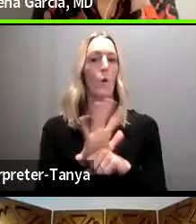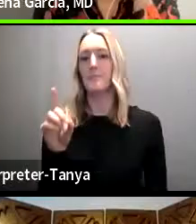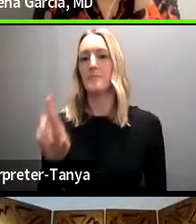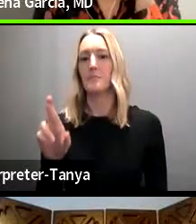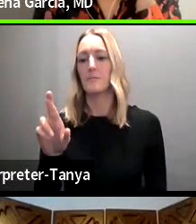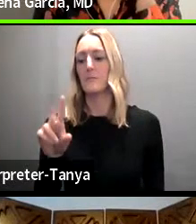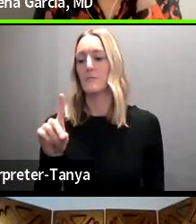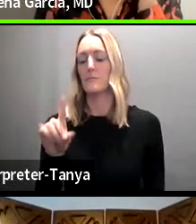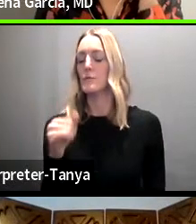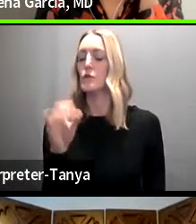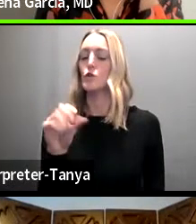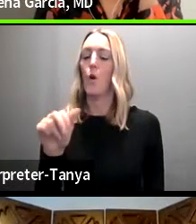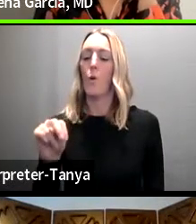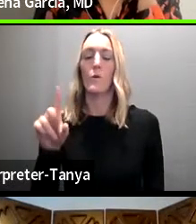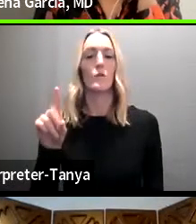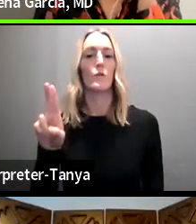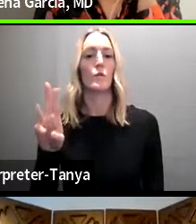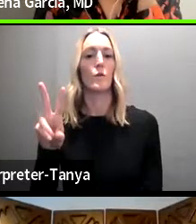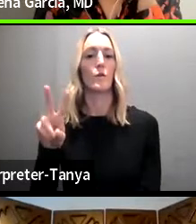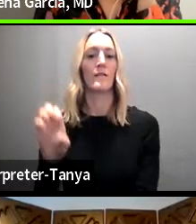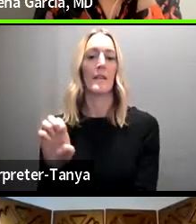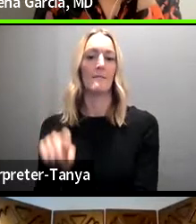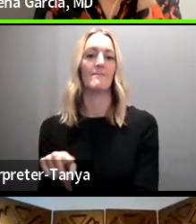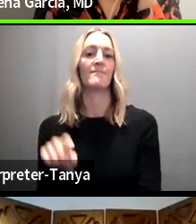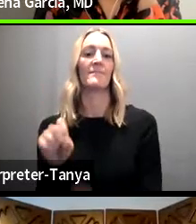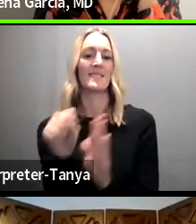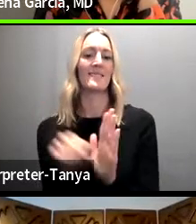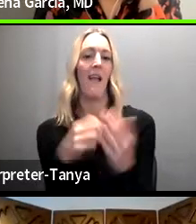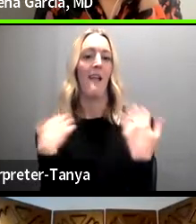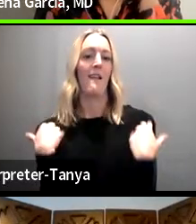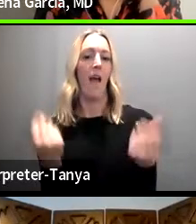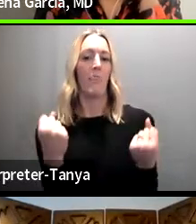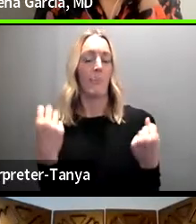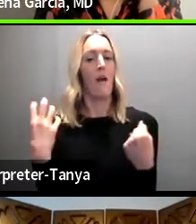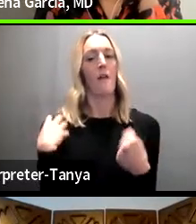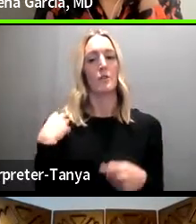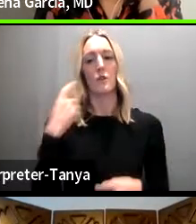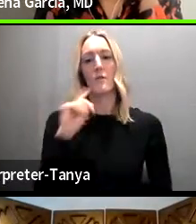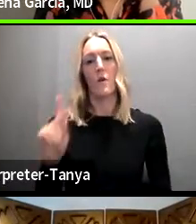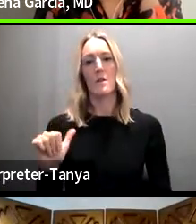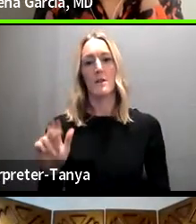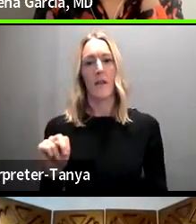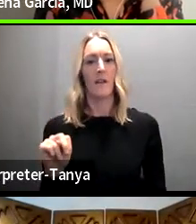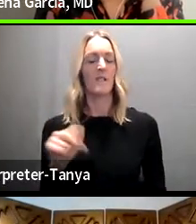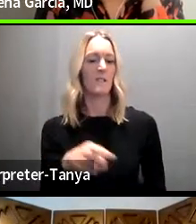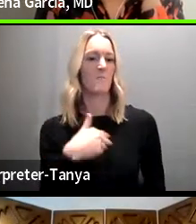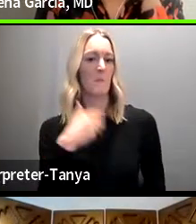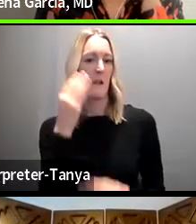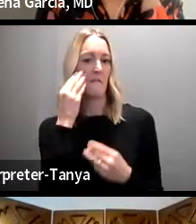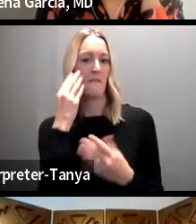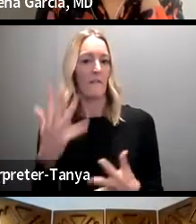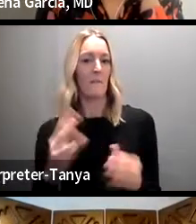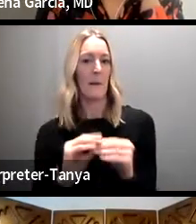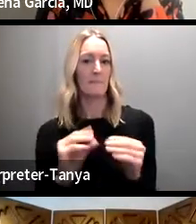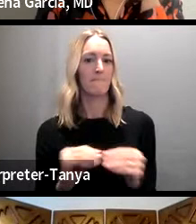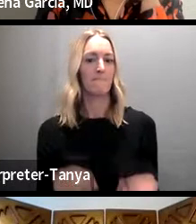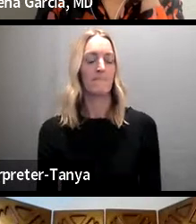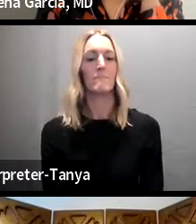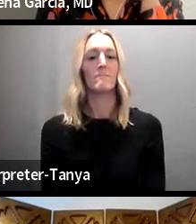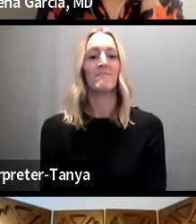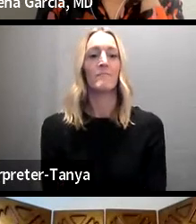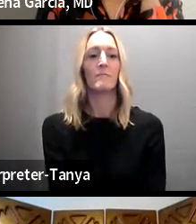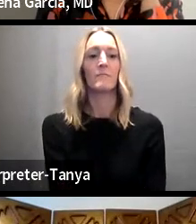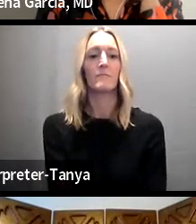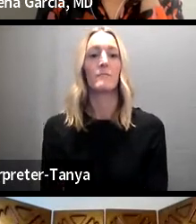Joan Duvey, our very own state health officer in Kansas, and she has some updates to share. Thanks, Amanda. And Vicki,